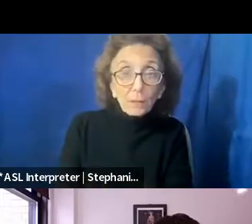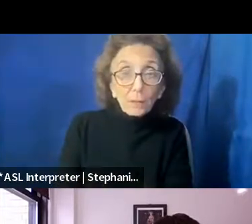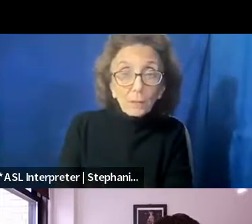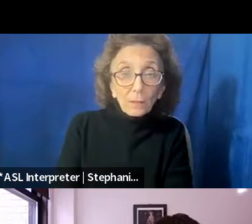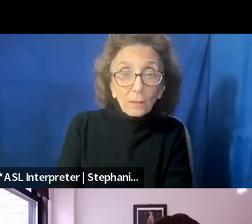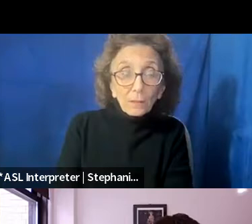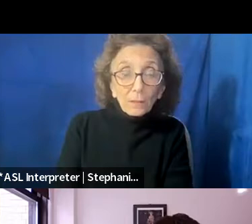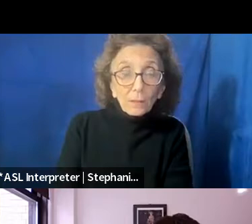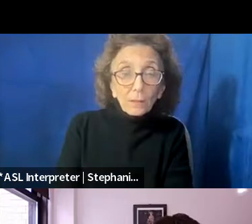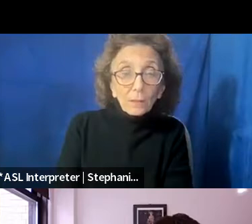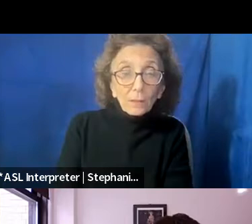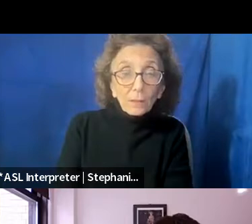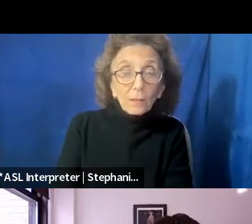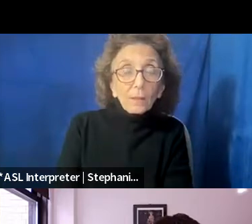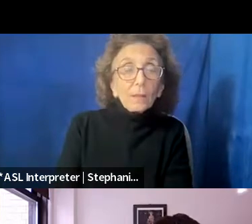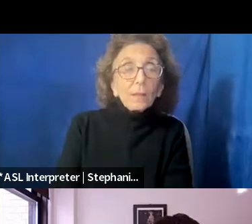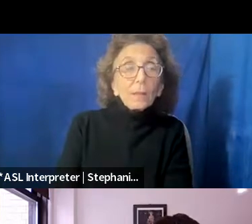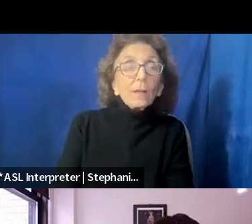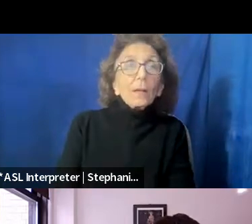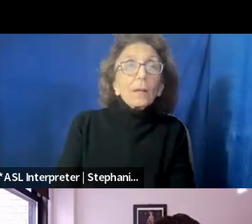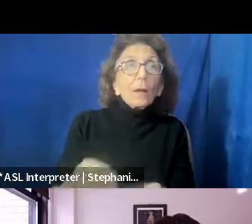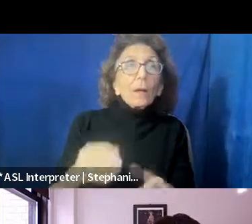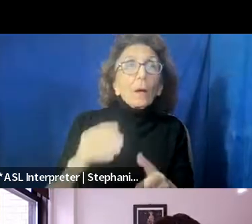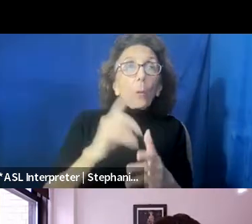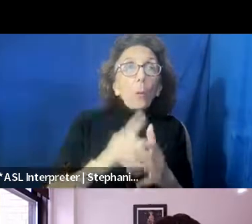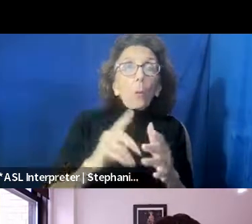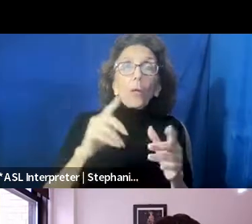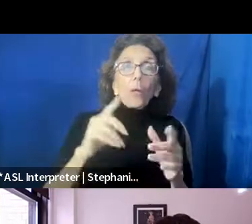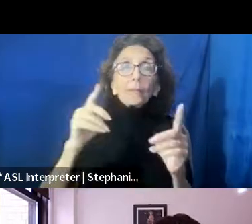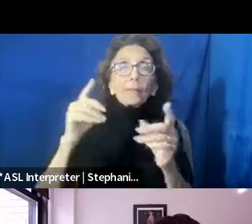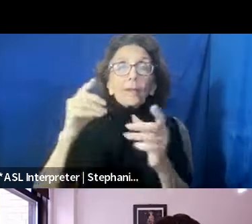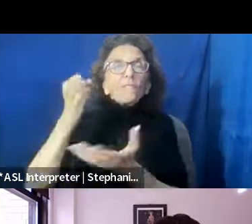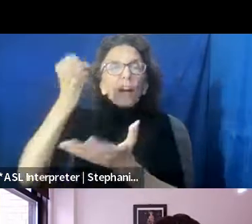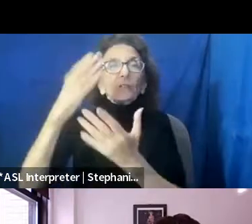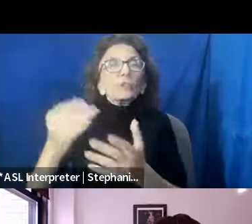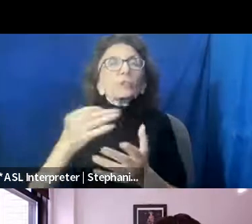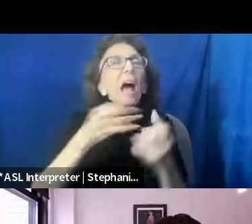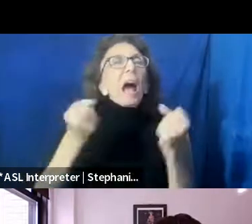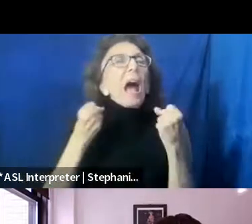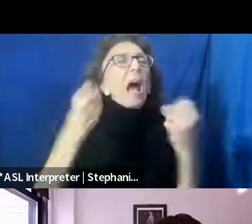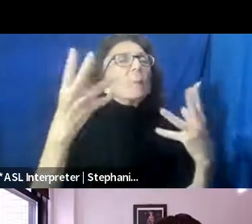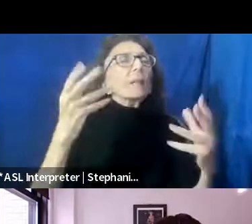the output level seemed to be a pretty important standard for a lot of